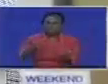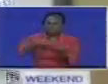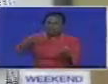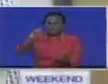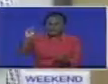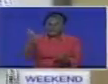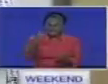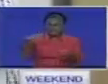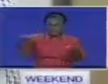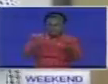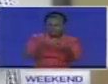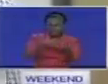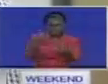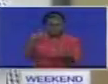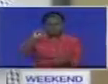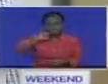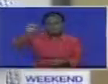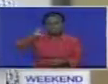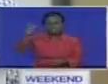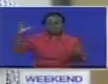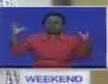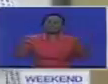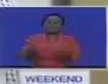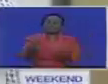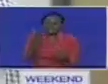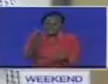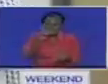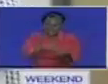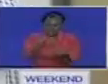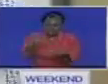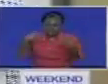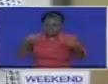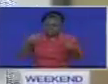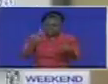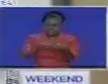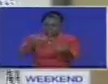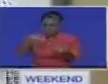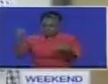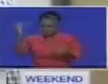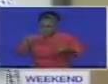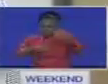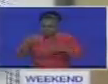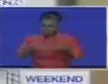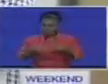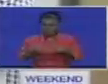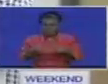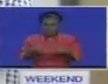to become members of political parties. Okay. Because that is when we can sanitize them. When Kenyans go to the ballot, whenever an election is called,